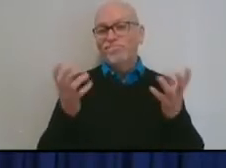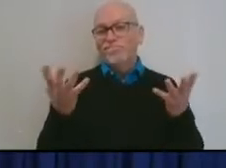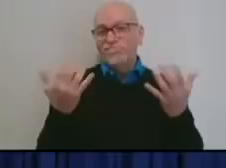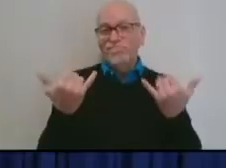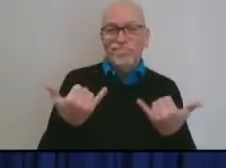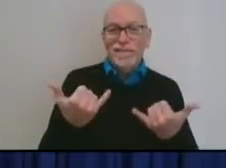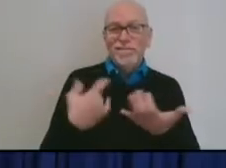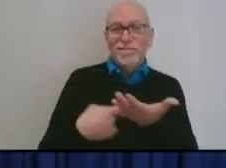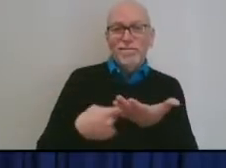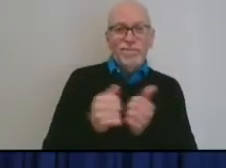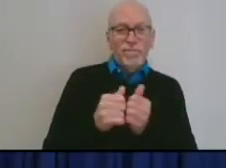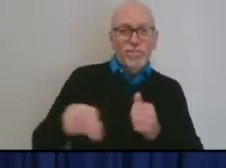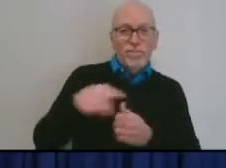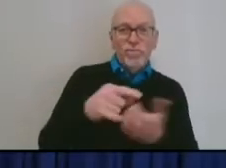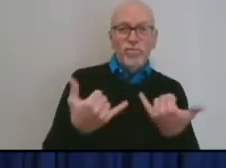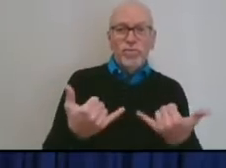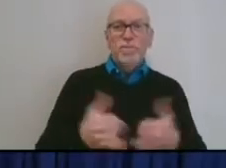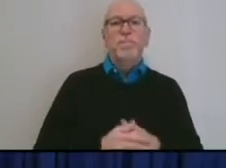with you today.